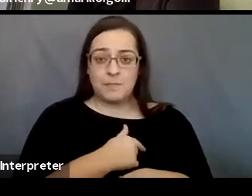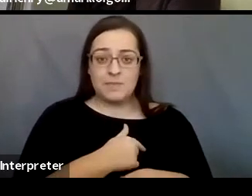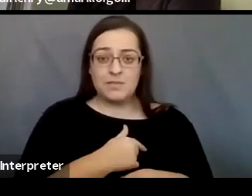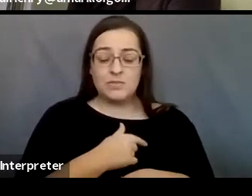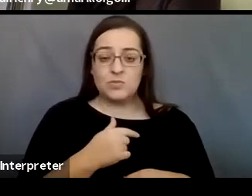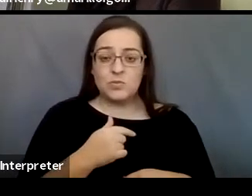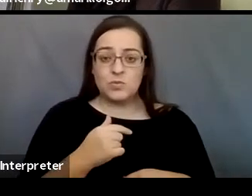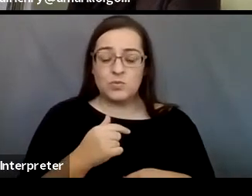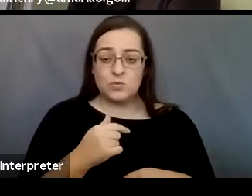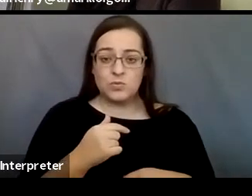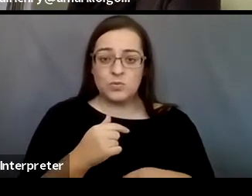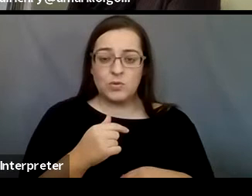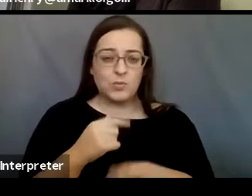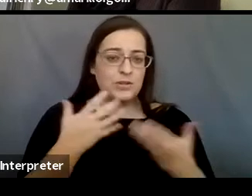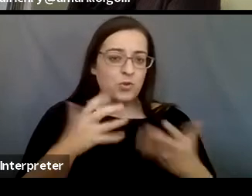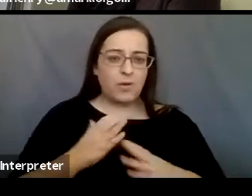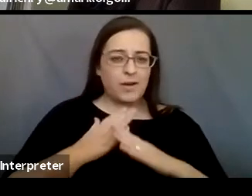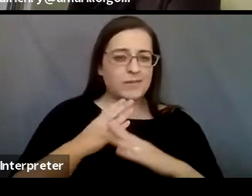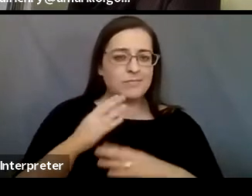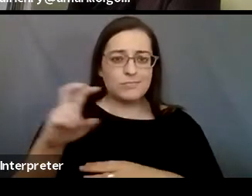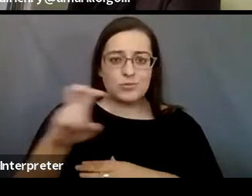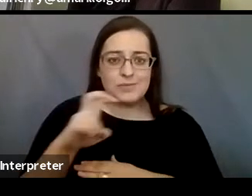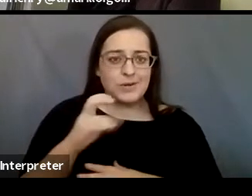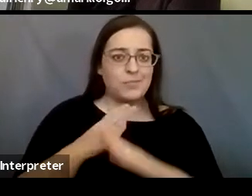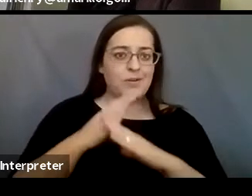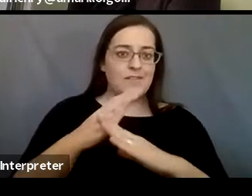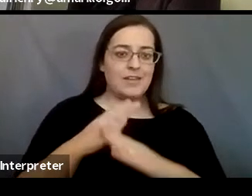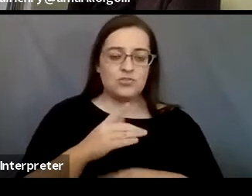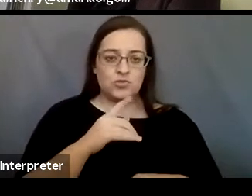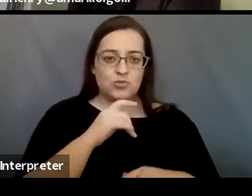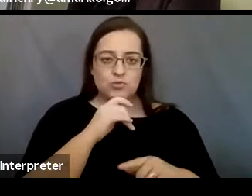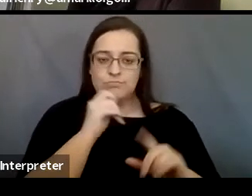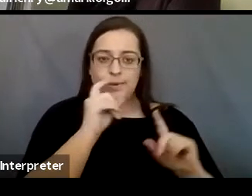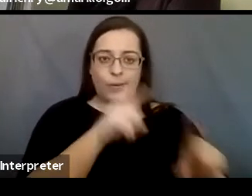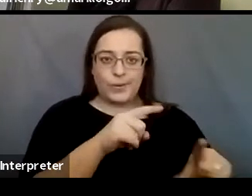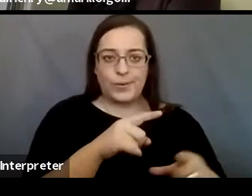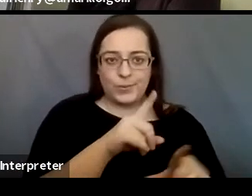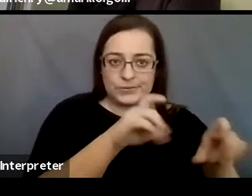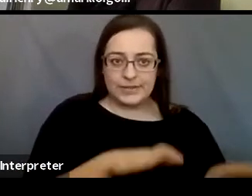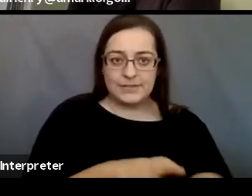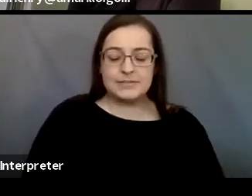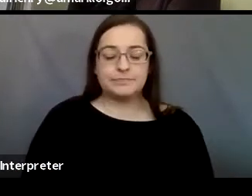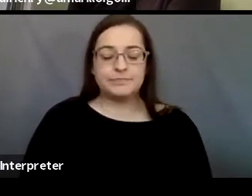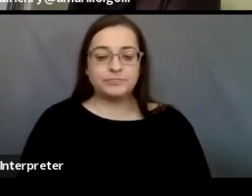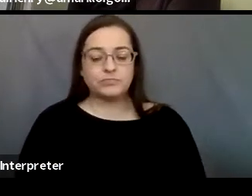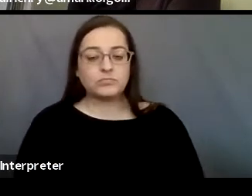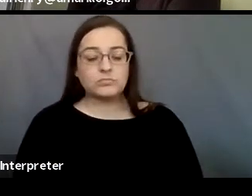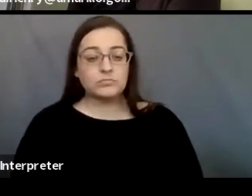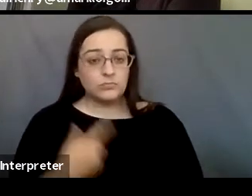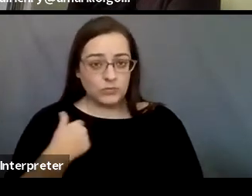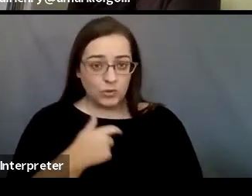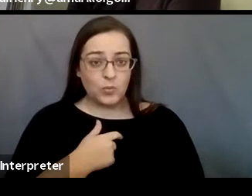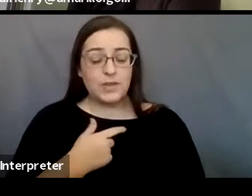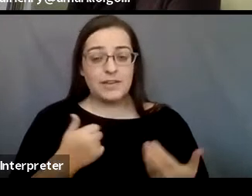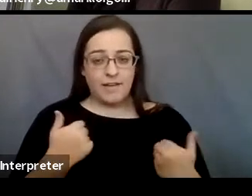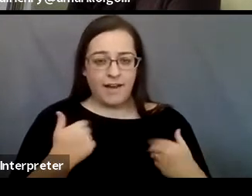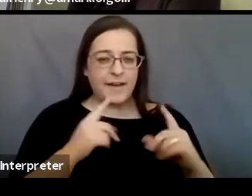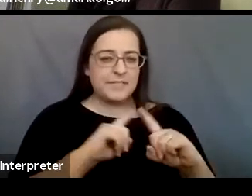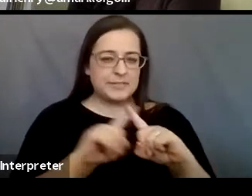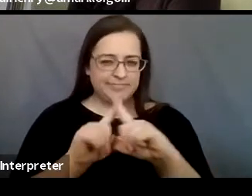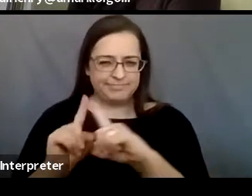barriers to being able to get a coronavirus test if you have been referred to the drive-through testing site. We are operating under a number of